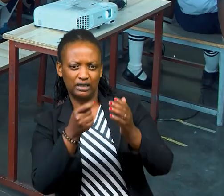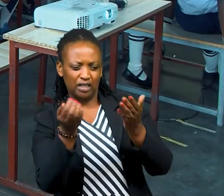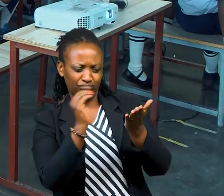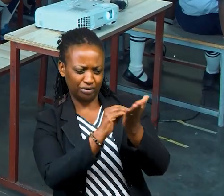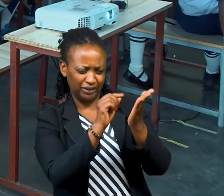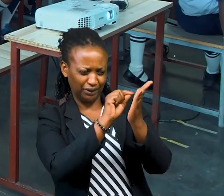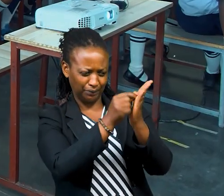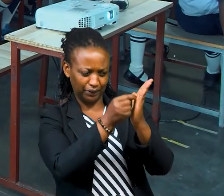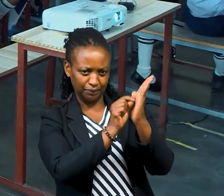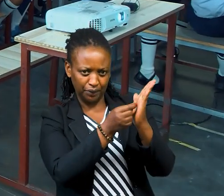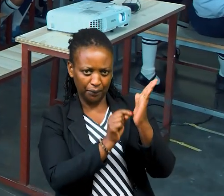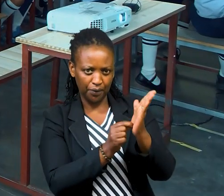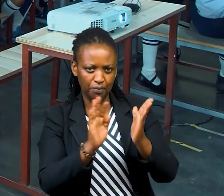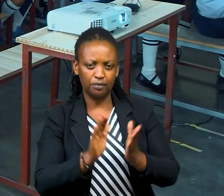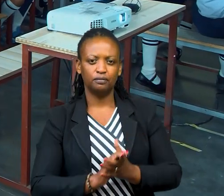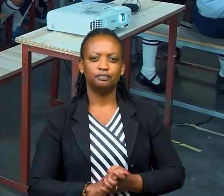Another check on our checklist.